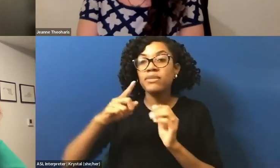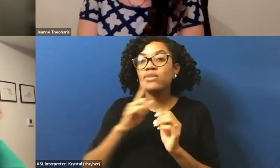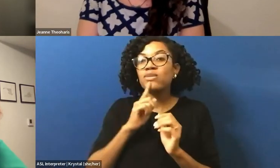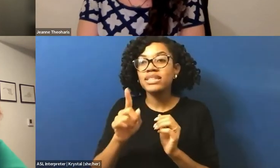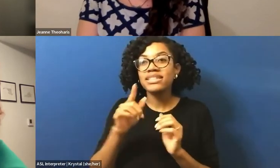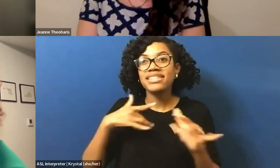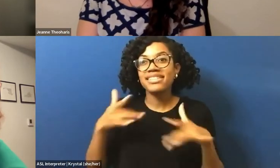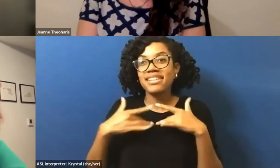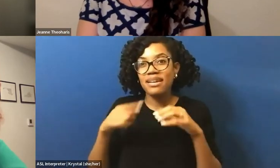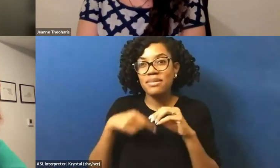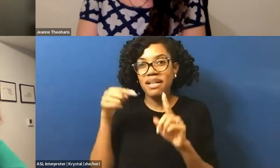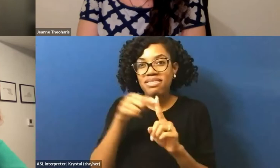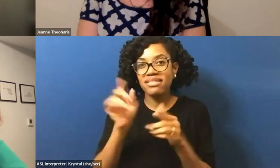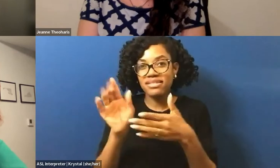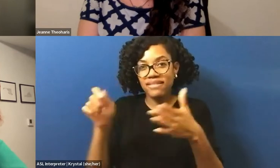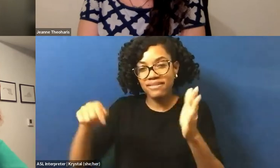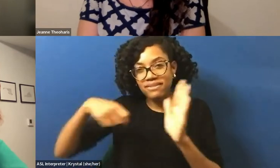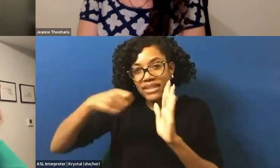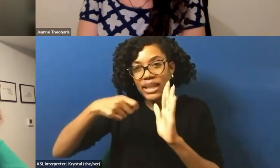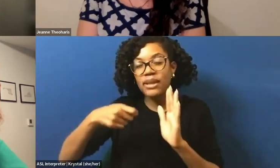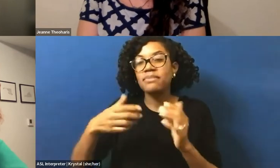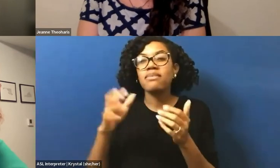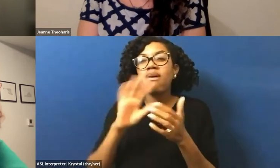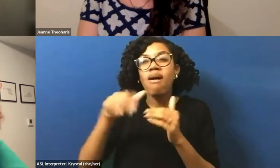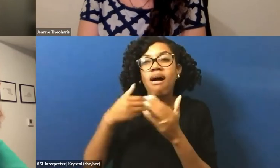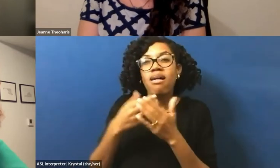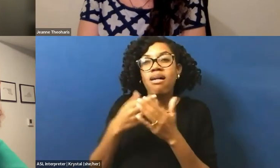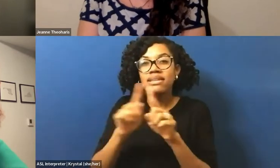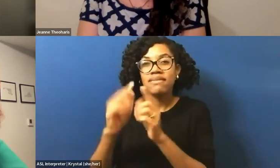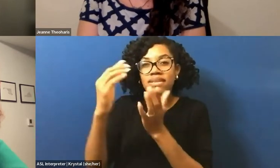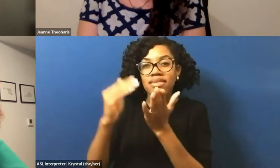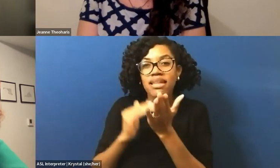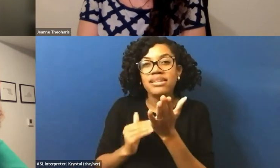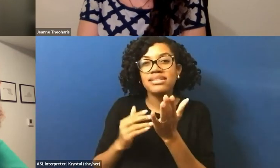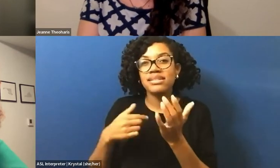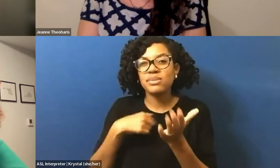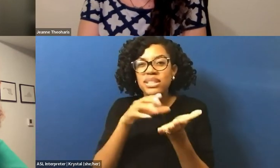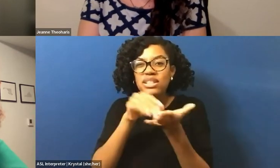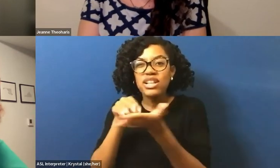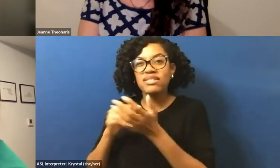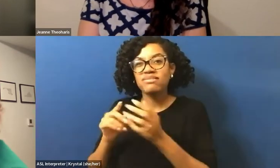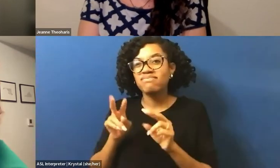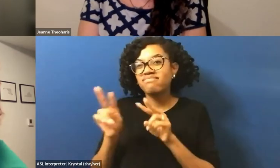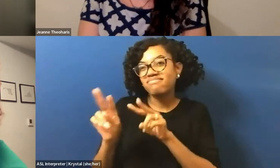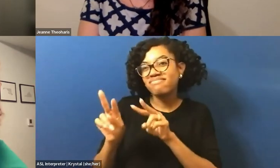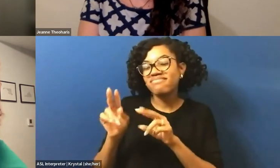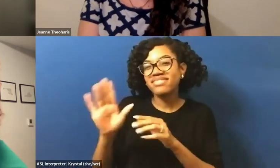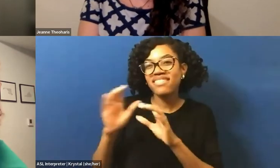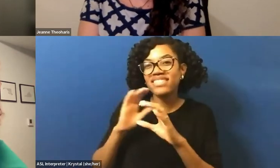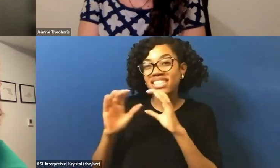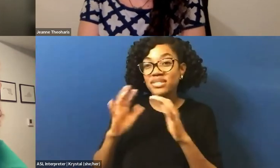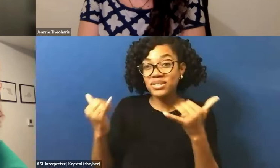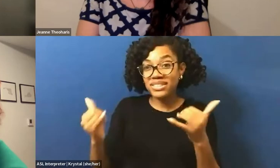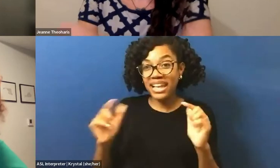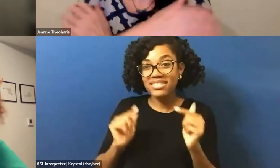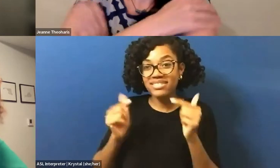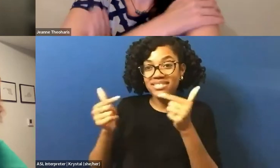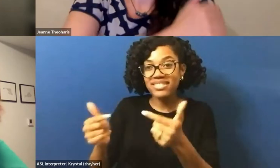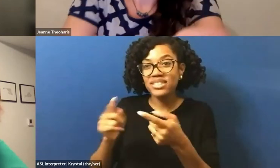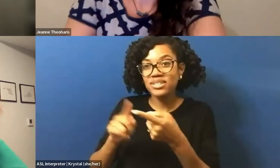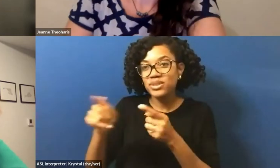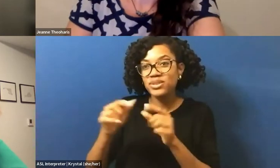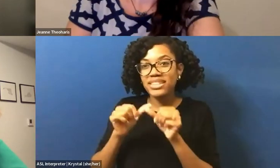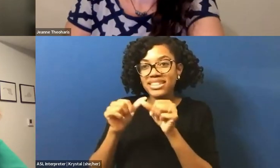accompany it and all of the ways that we can bring this learning and your work, Jean, to the classroom. So I'll pass it over to you to continue